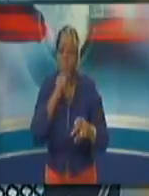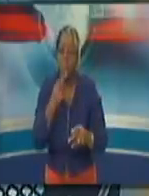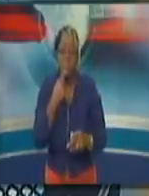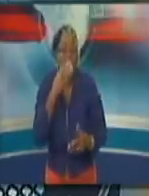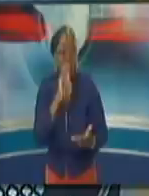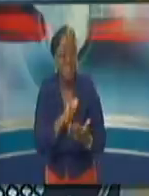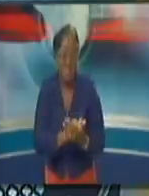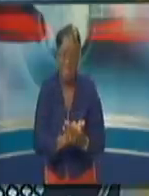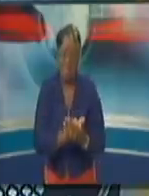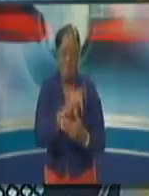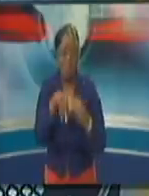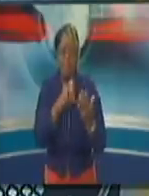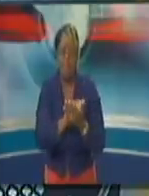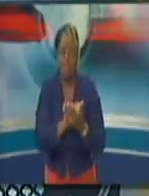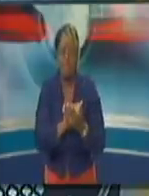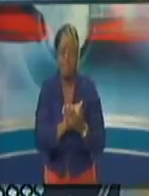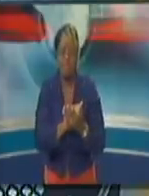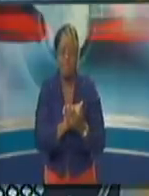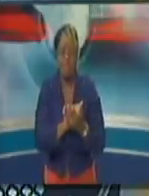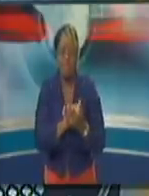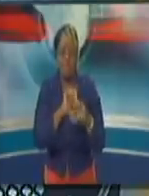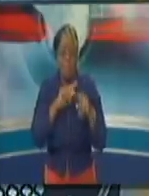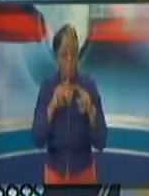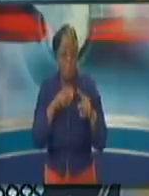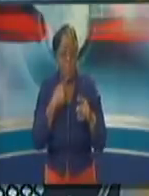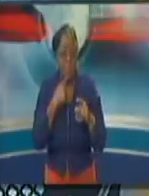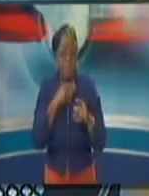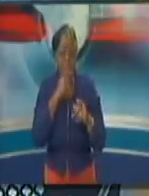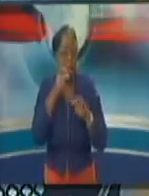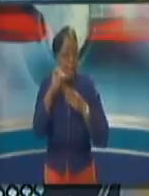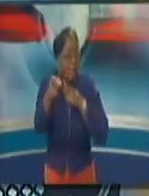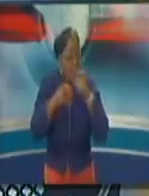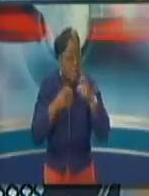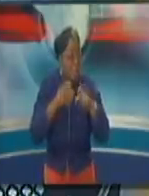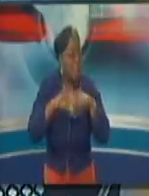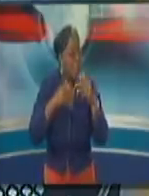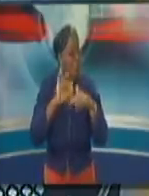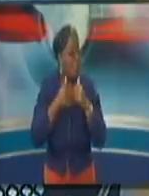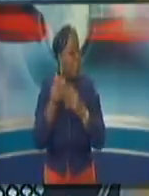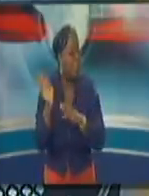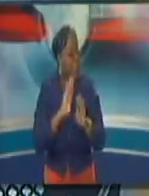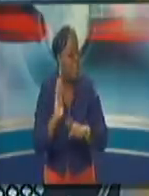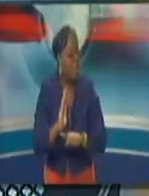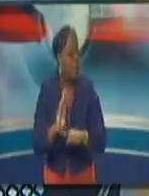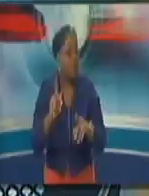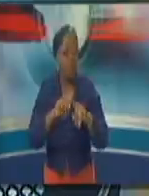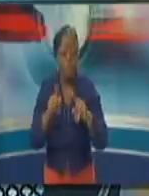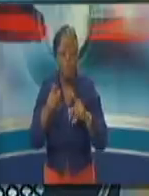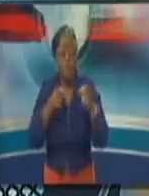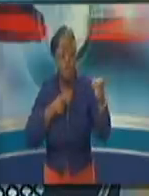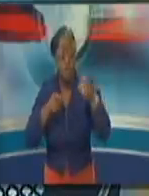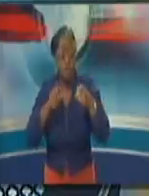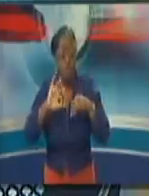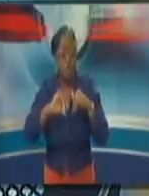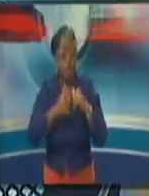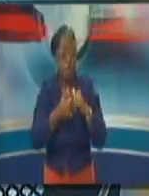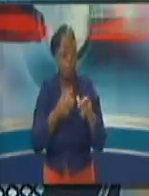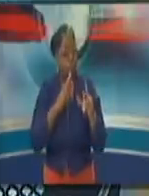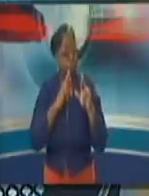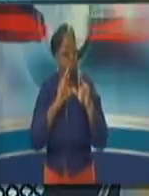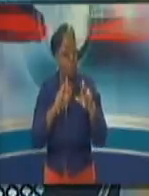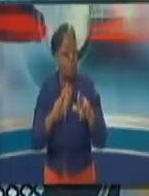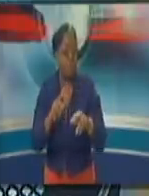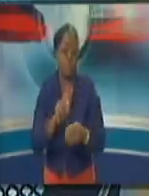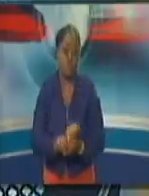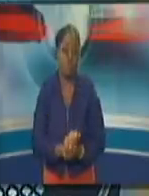But as I always say, we don't have control over how people treat us, but what we can control is how we respond to it.